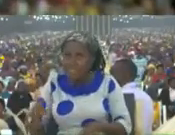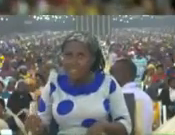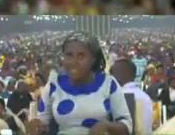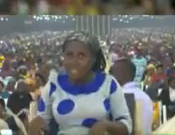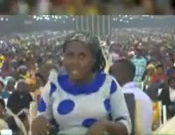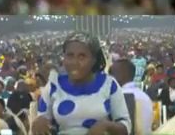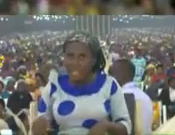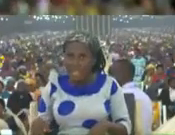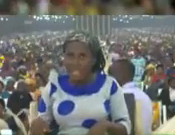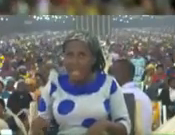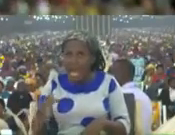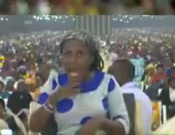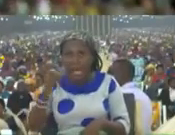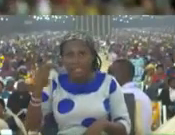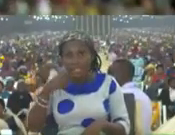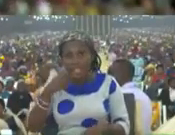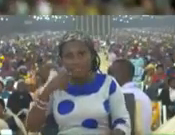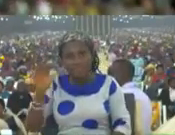was, hello,